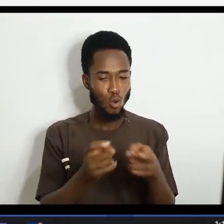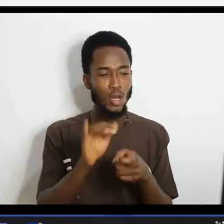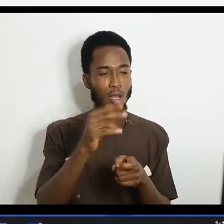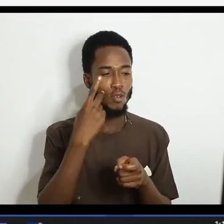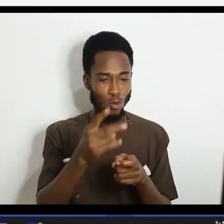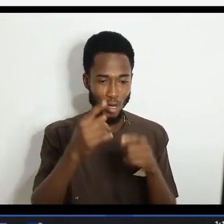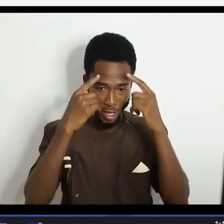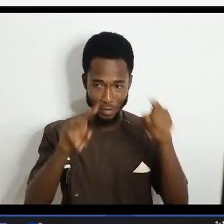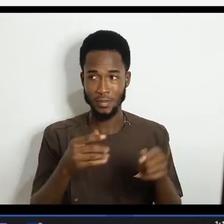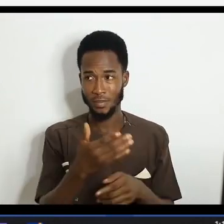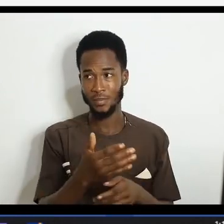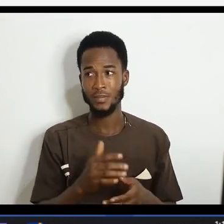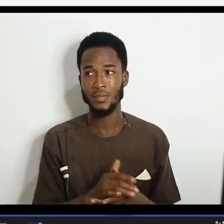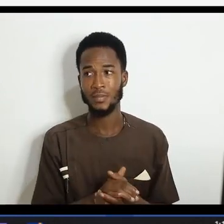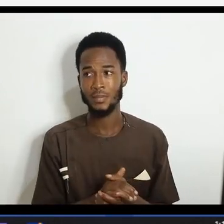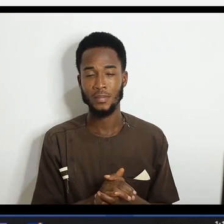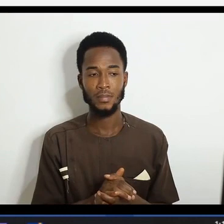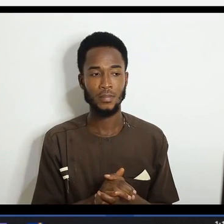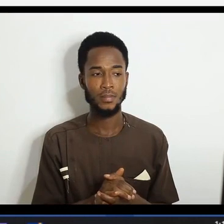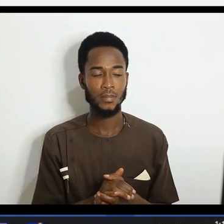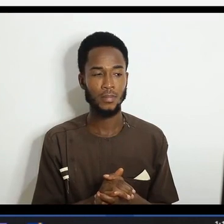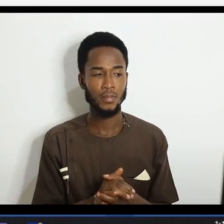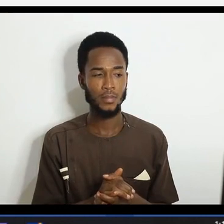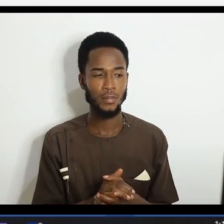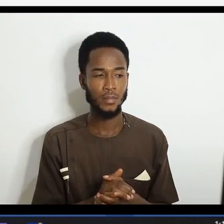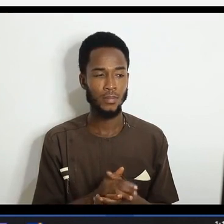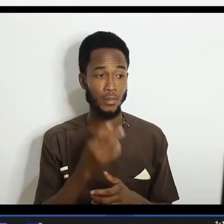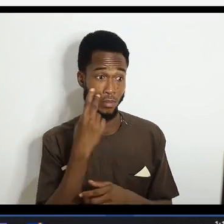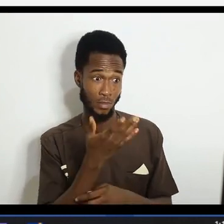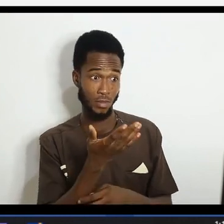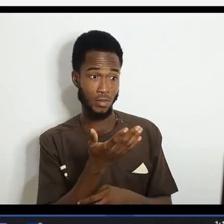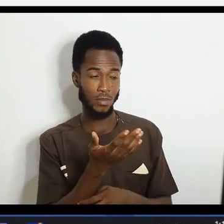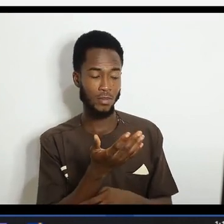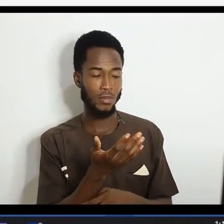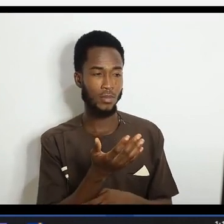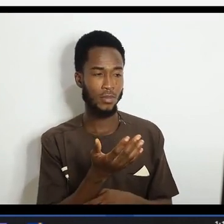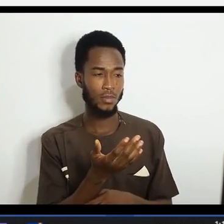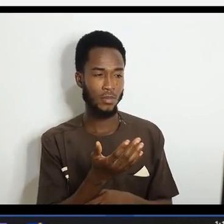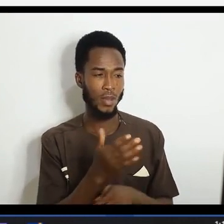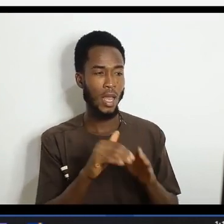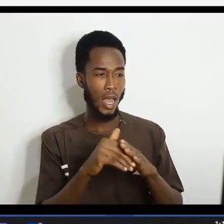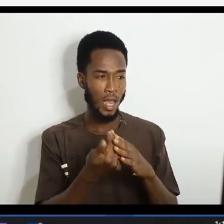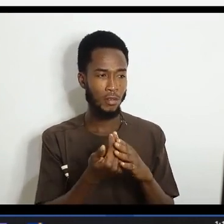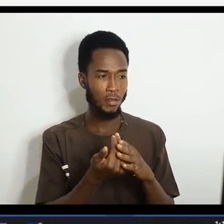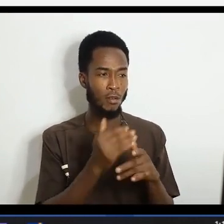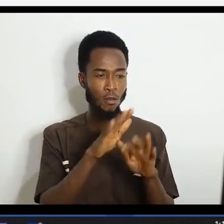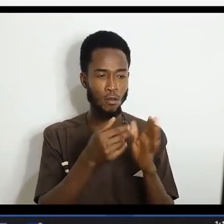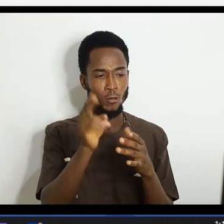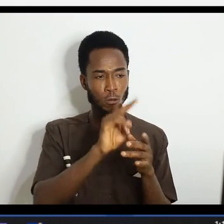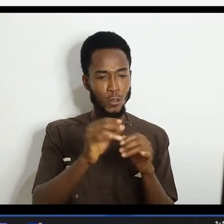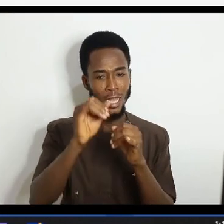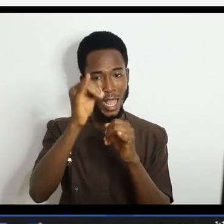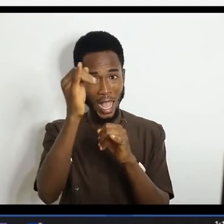what's happened. You see, have you seen it? This is how this